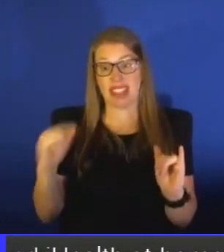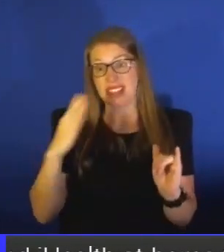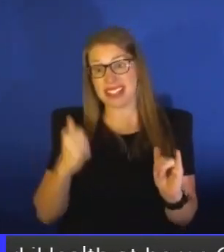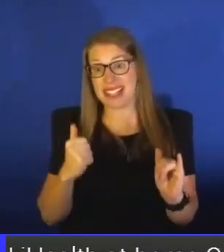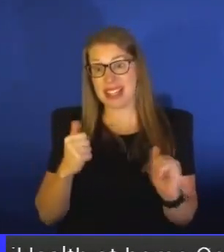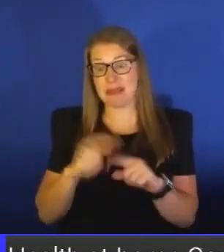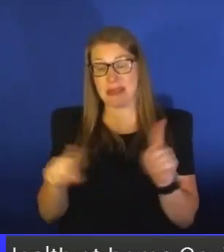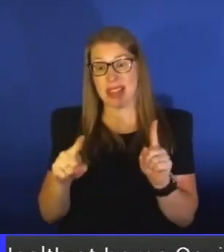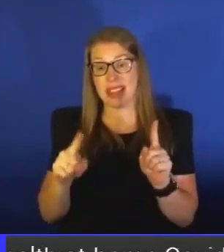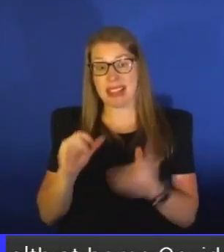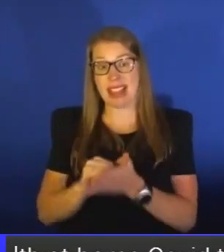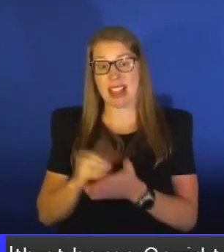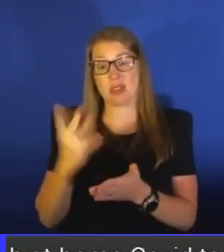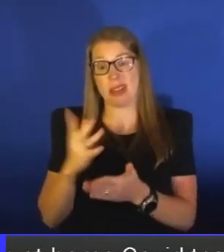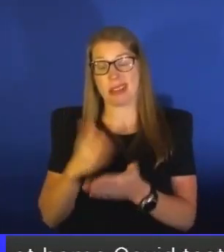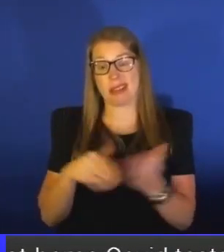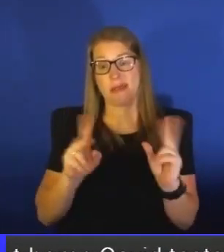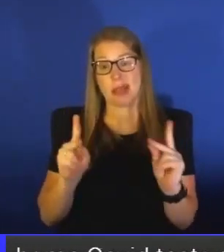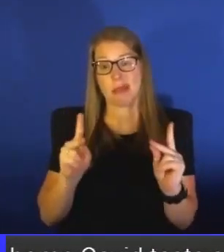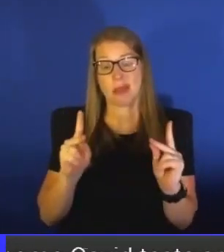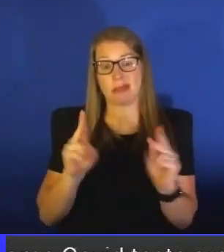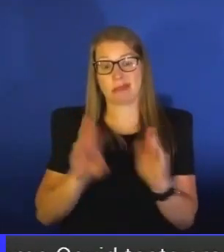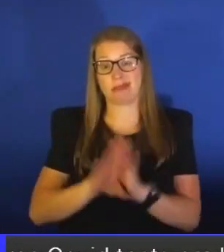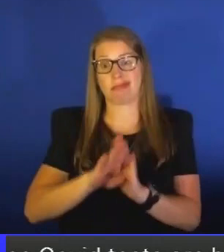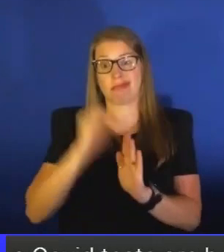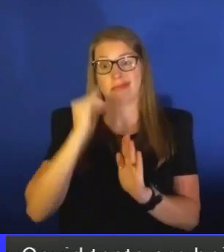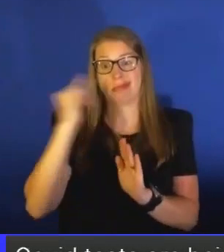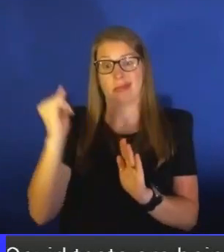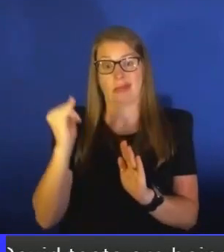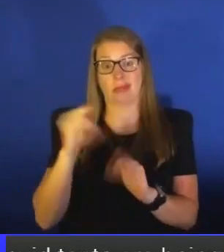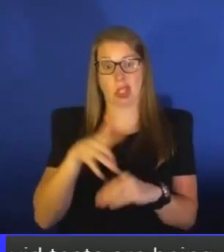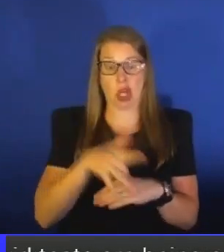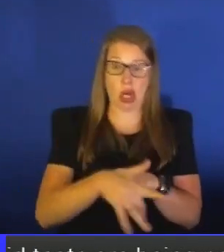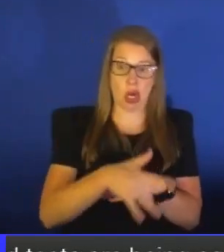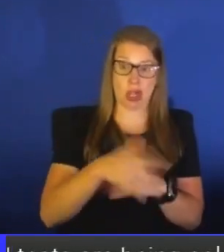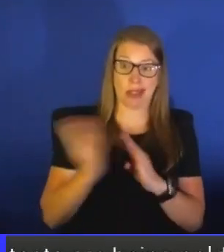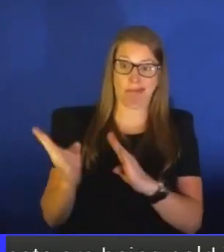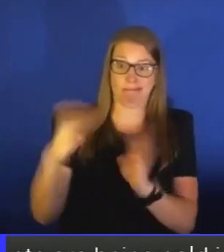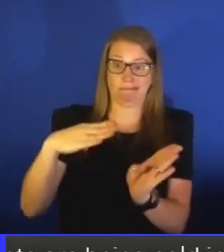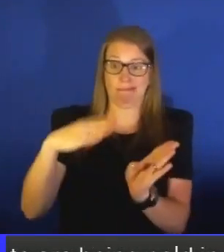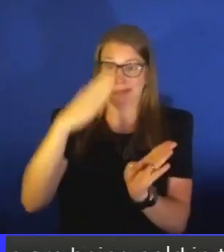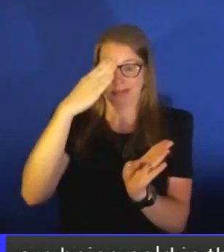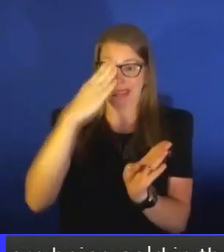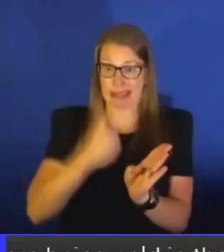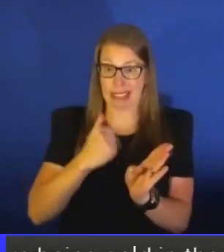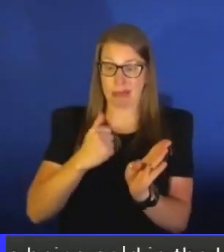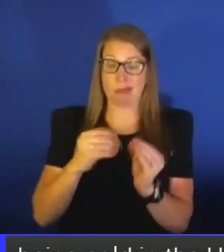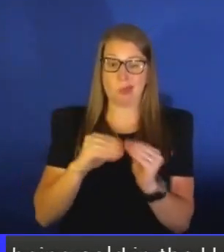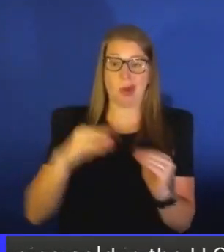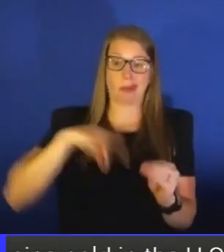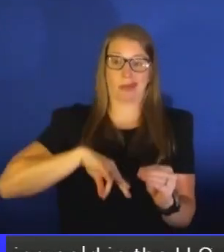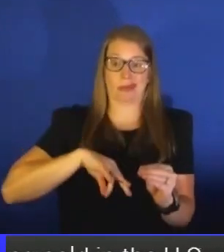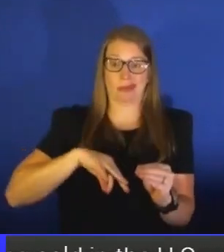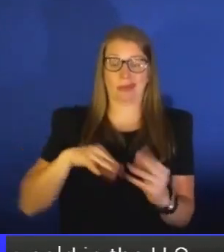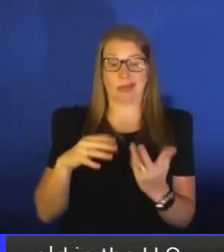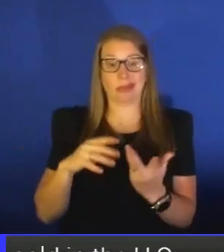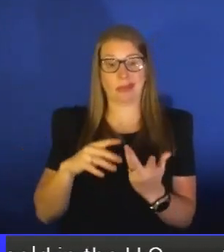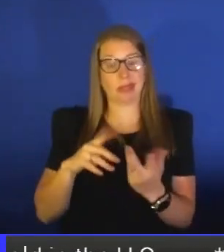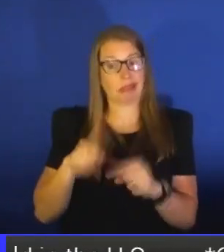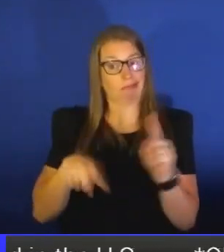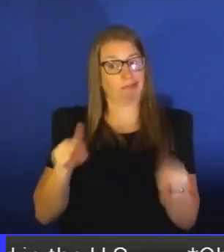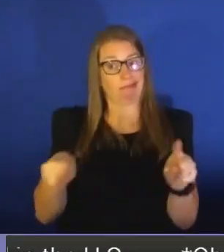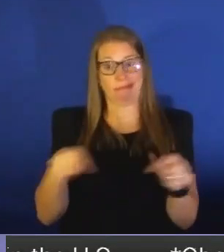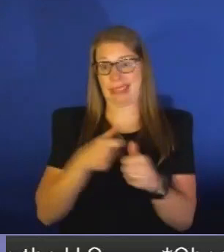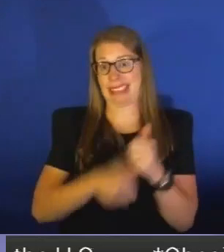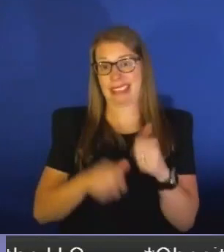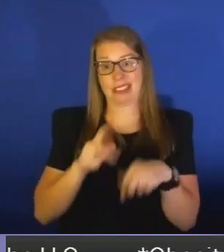that's why some people kind of come up with this idea that the earlier sleep is the more beneficial sleep. But once again, that's a lot of variability from patient to patient also.